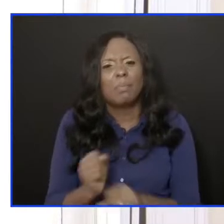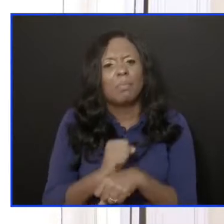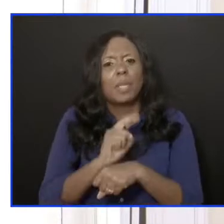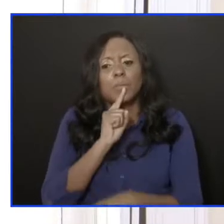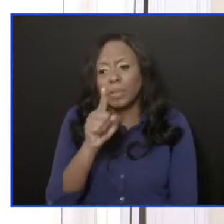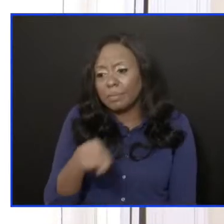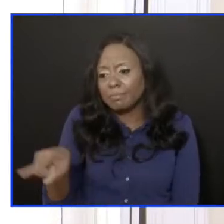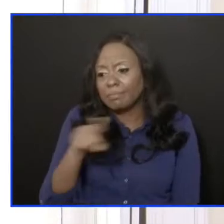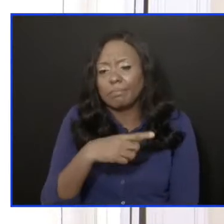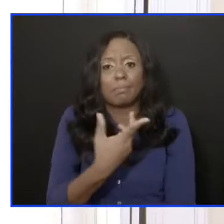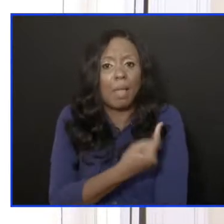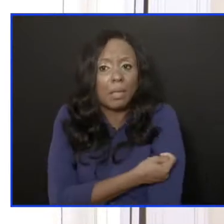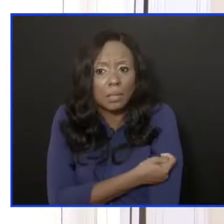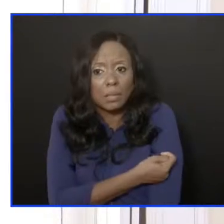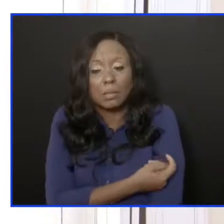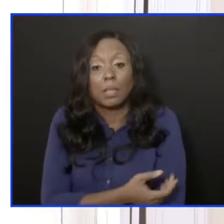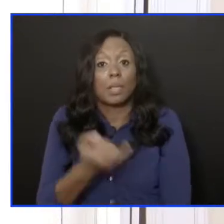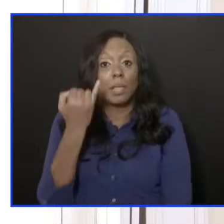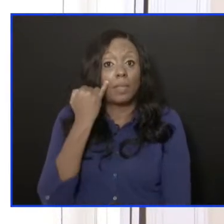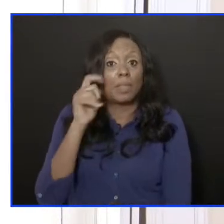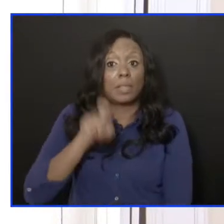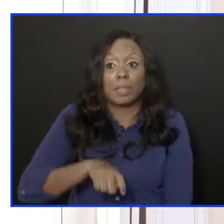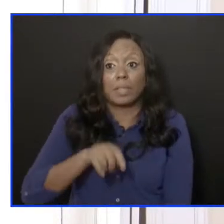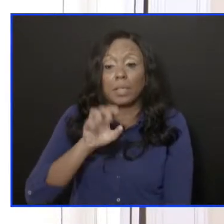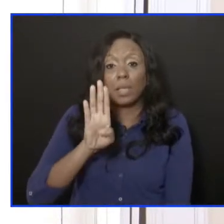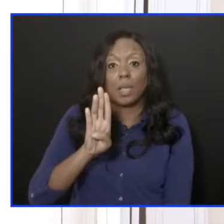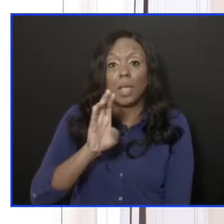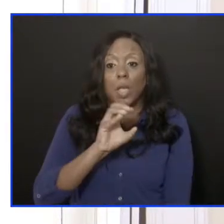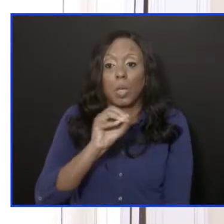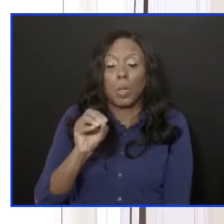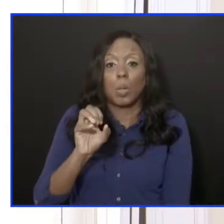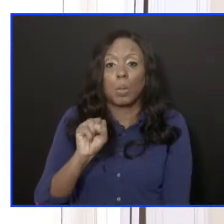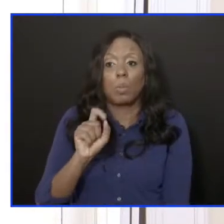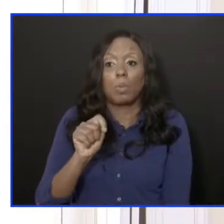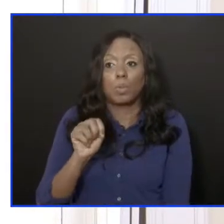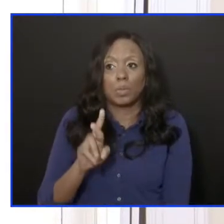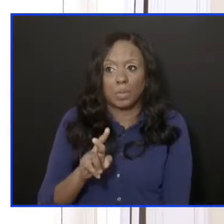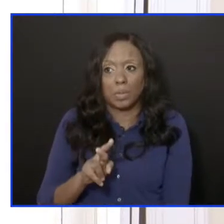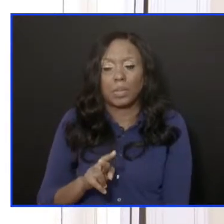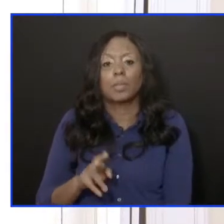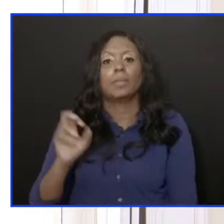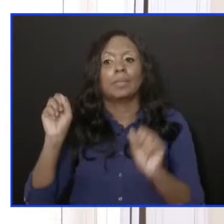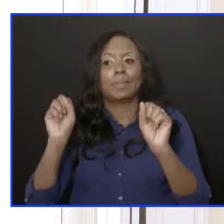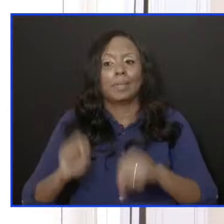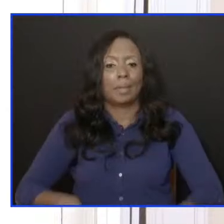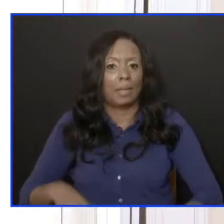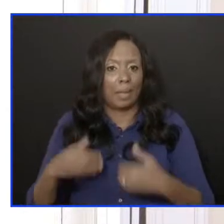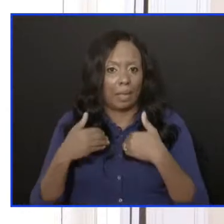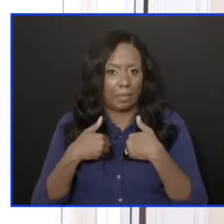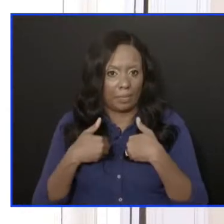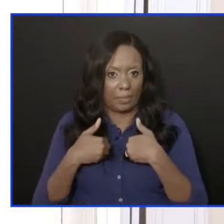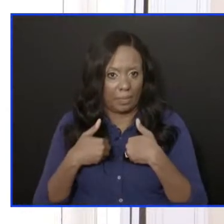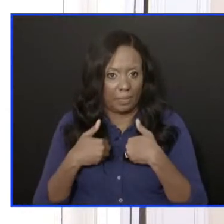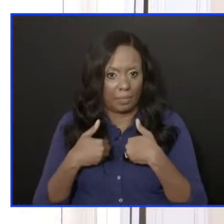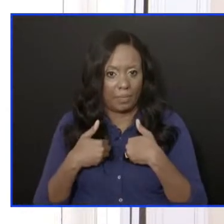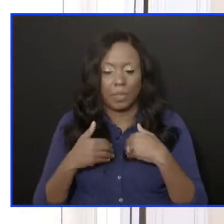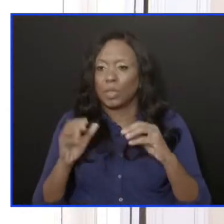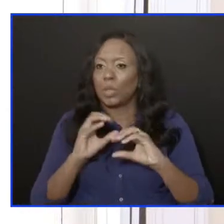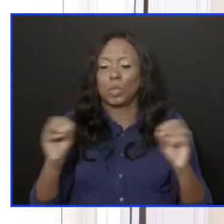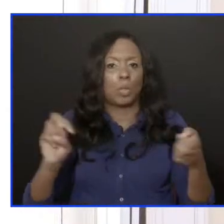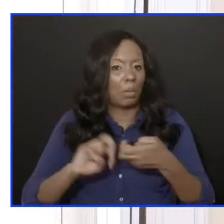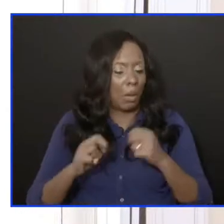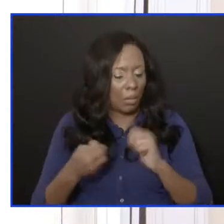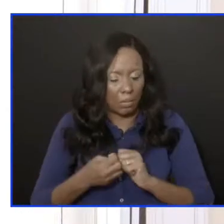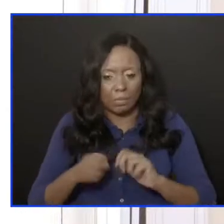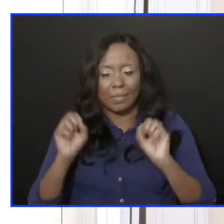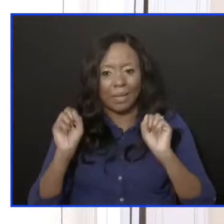all of them, and those who need the boosters, the government has made arrangements for boosters to be given, so there is no issue with respect to